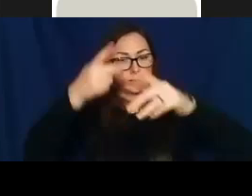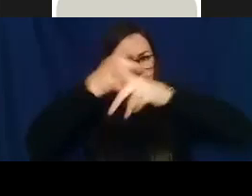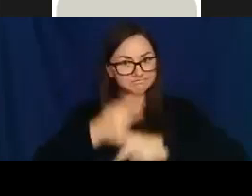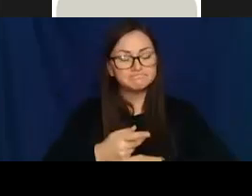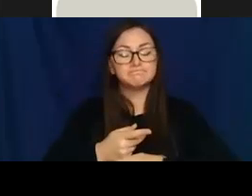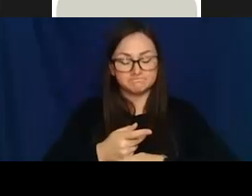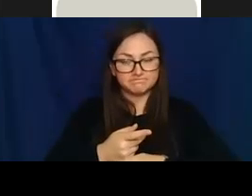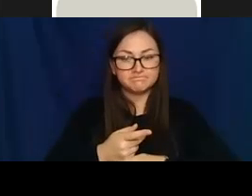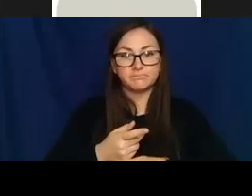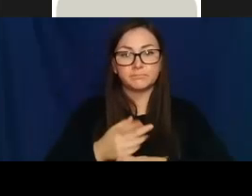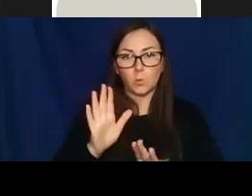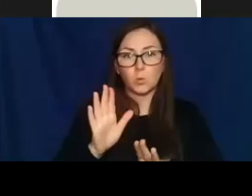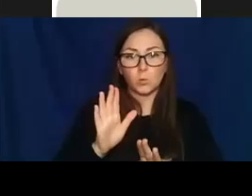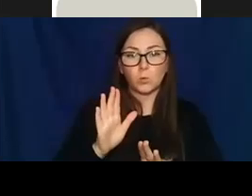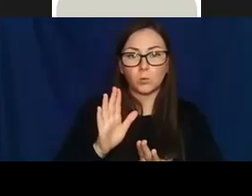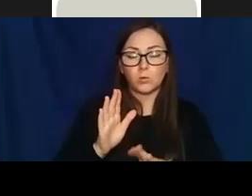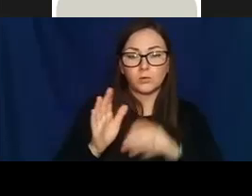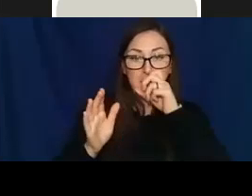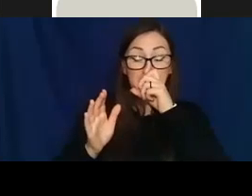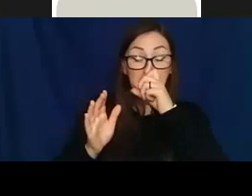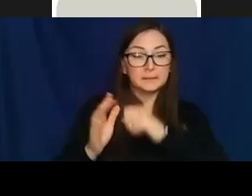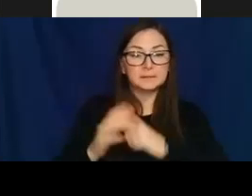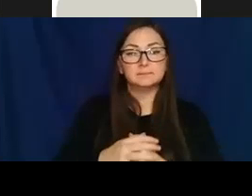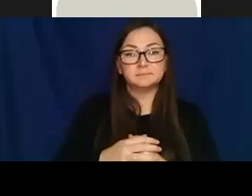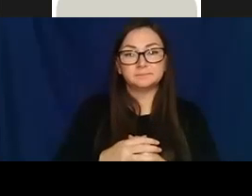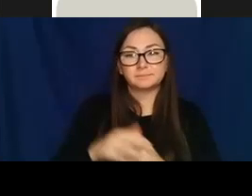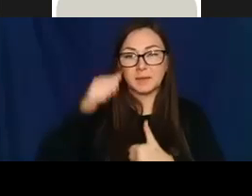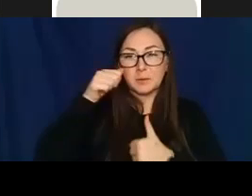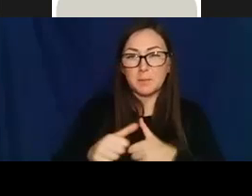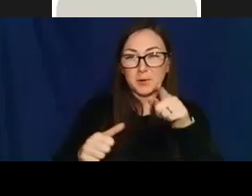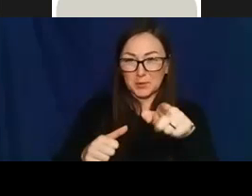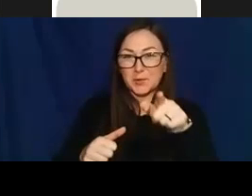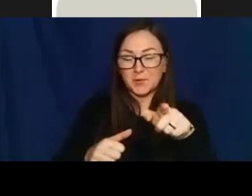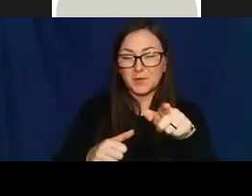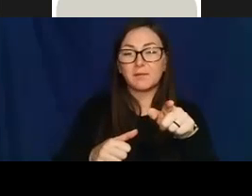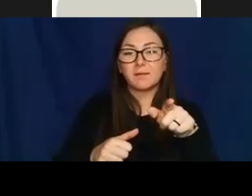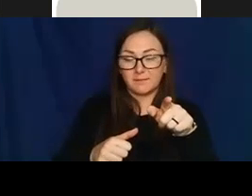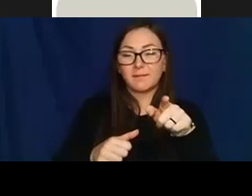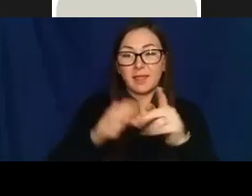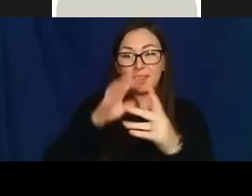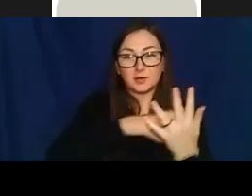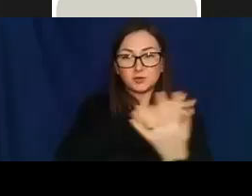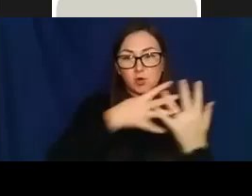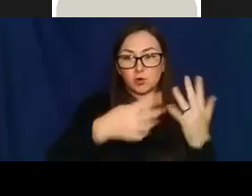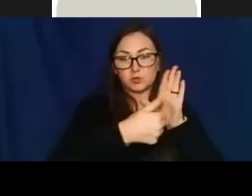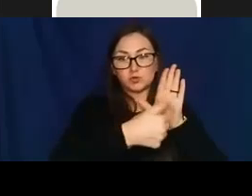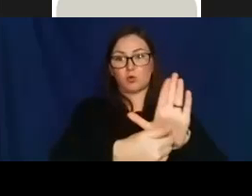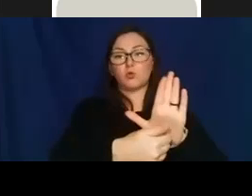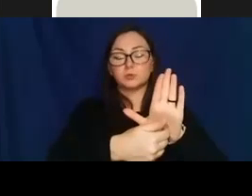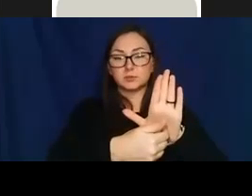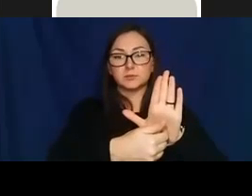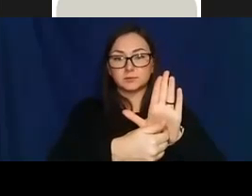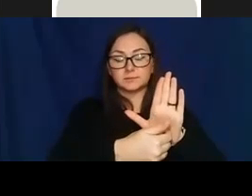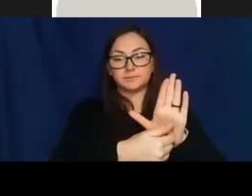slide, let me back up a little bit. You had that particular chart that shows you how to